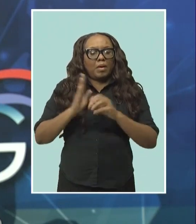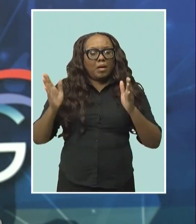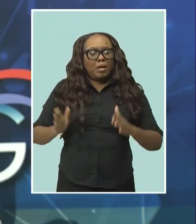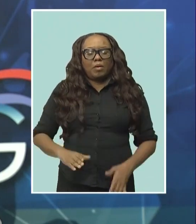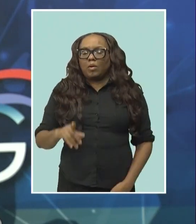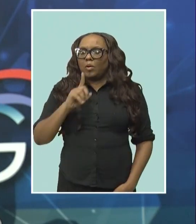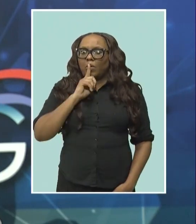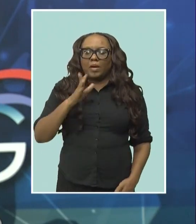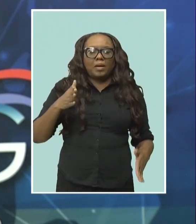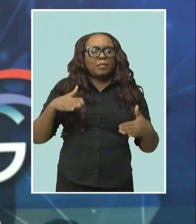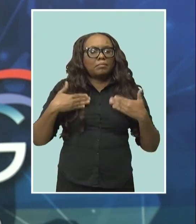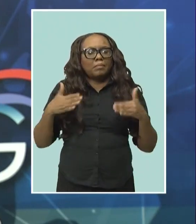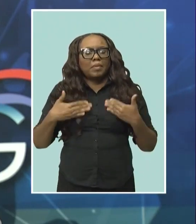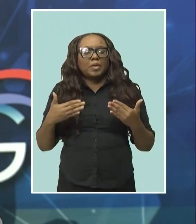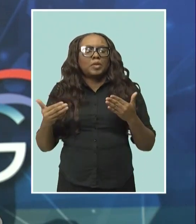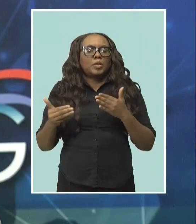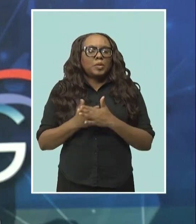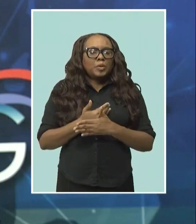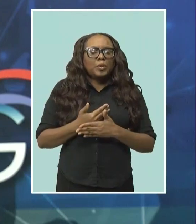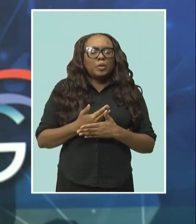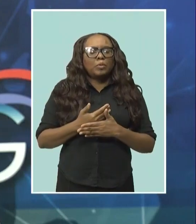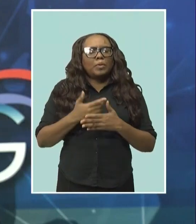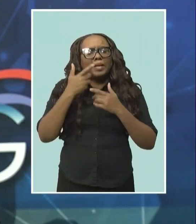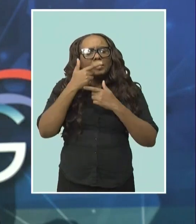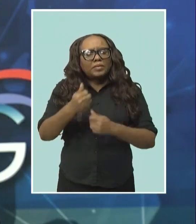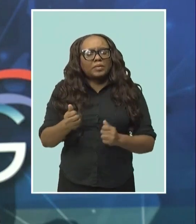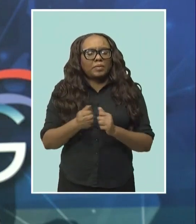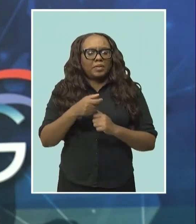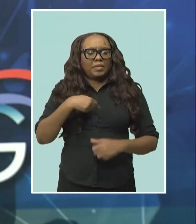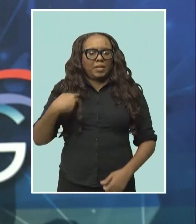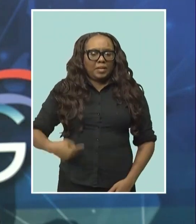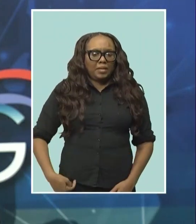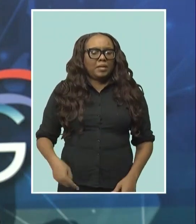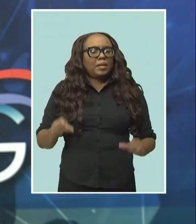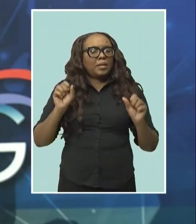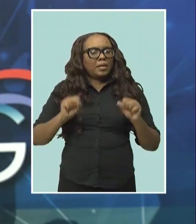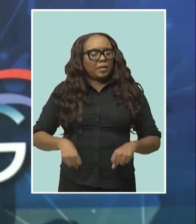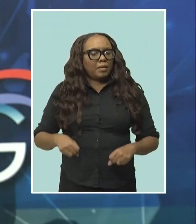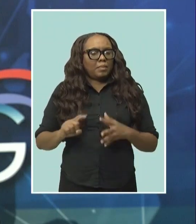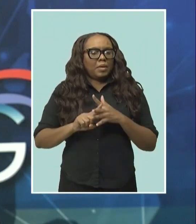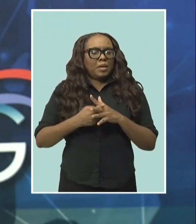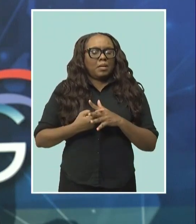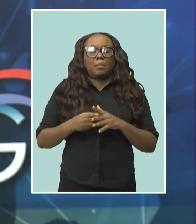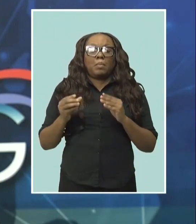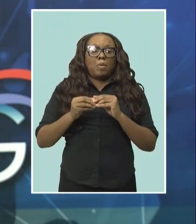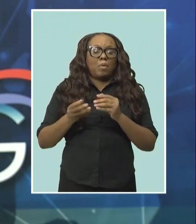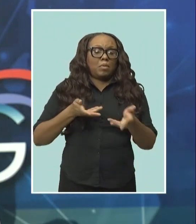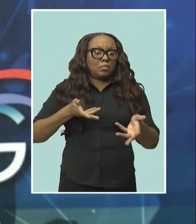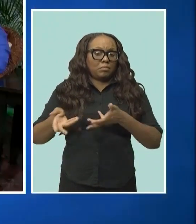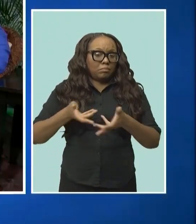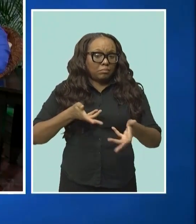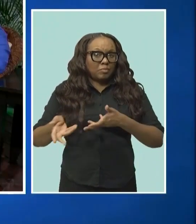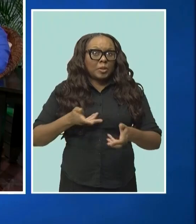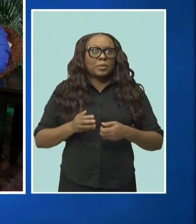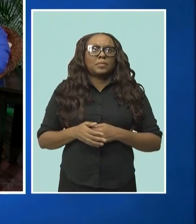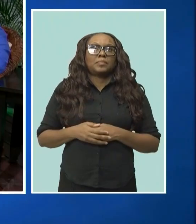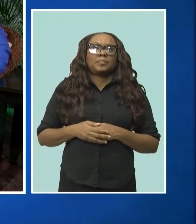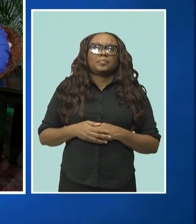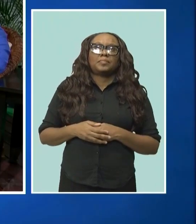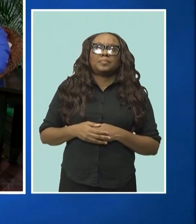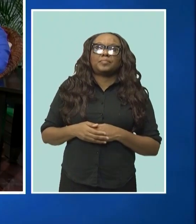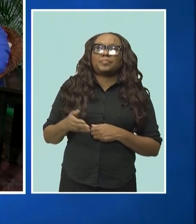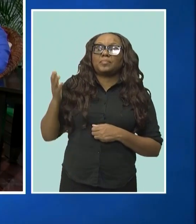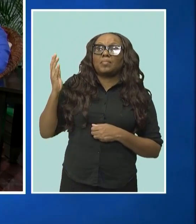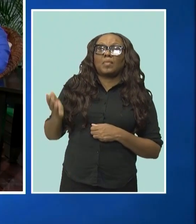welcomes their interest in China. This, she notes, could serve as a platform to begin the collaboration. I found so